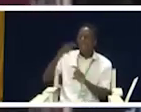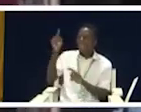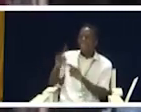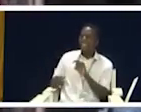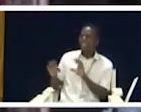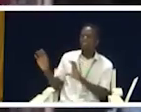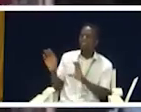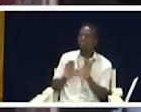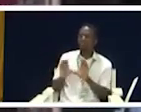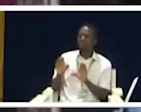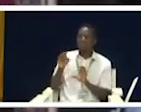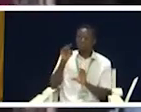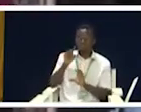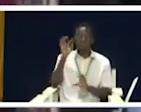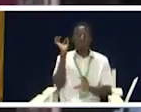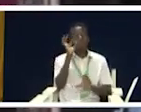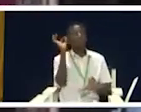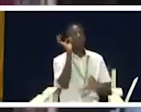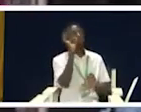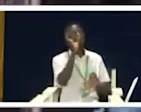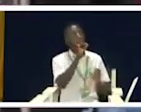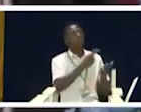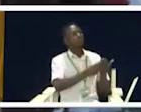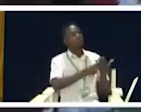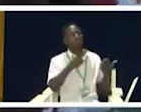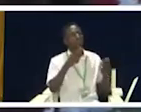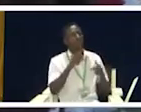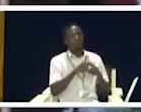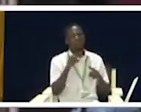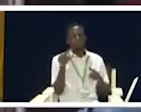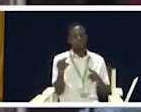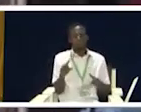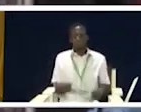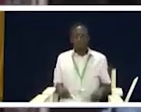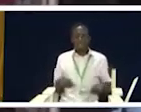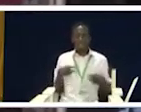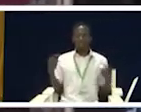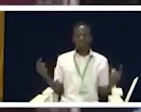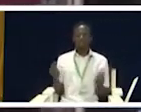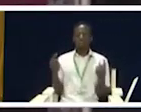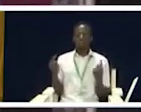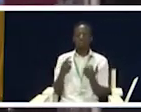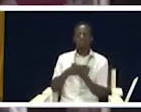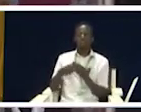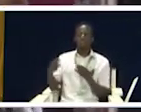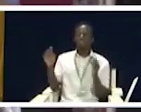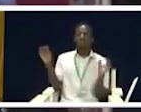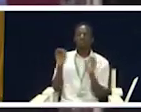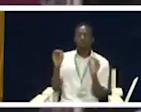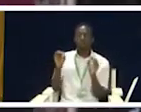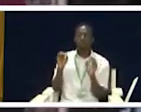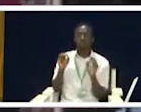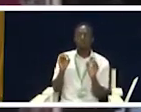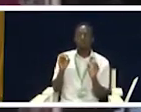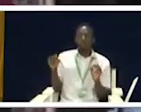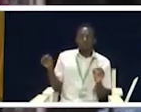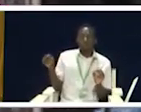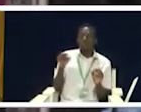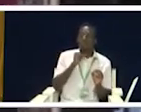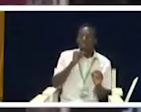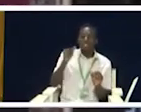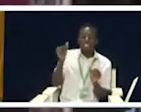preacher, you preach holiness, but you don't live holy. It is not every holiness preachers that live